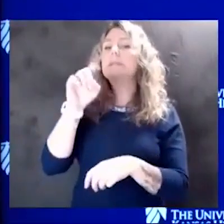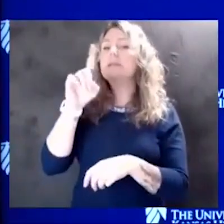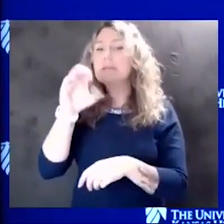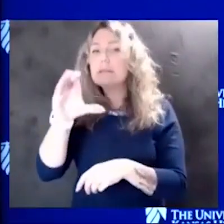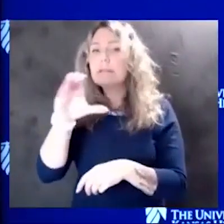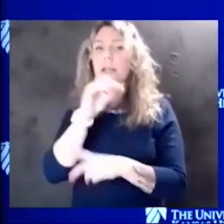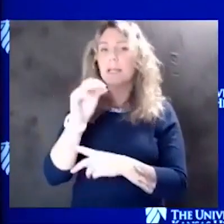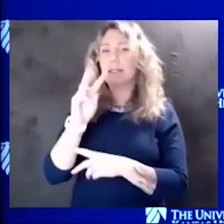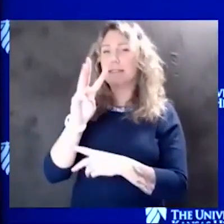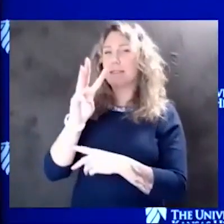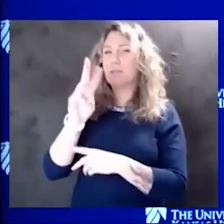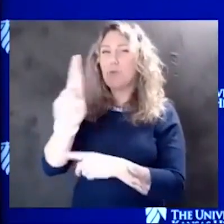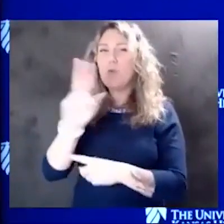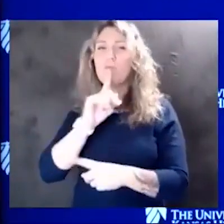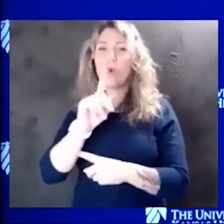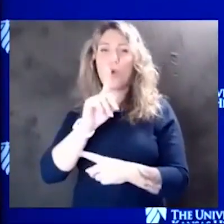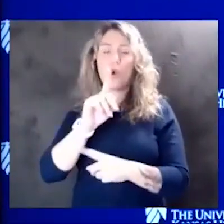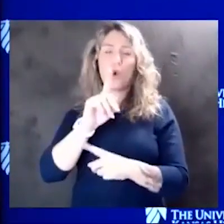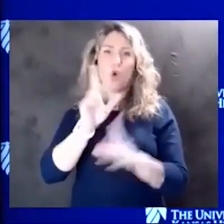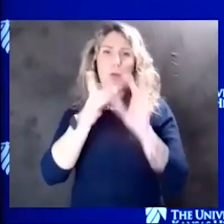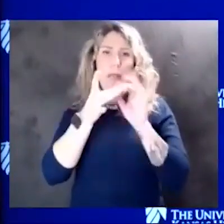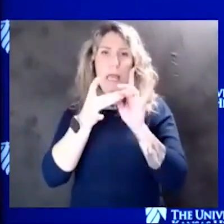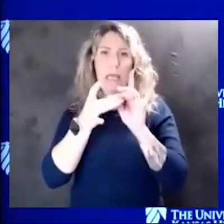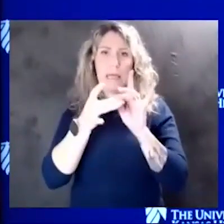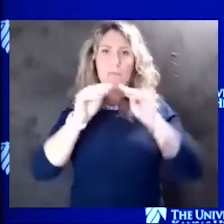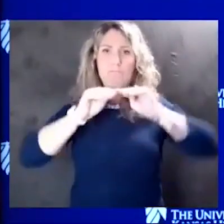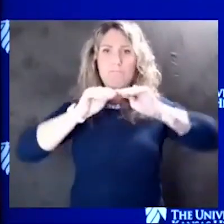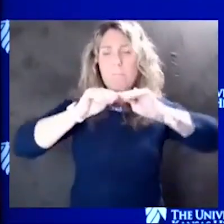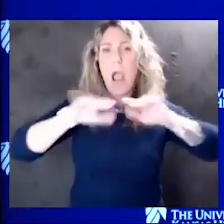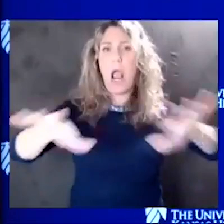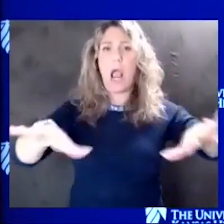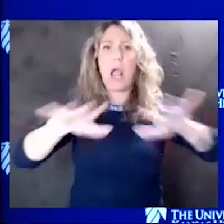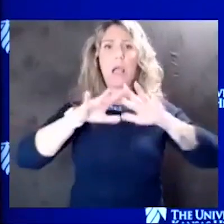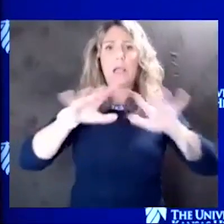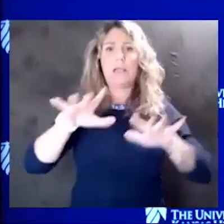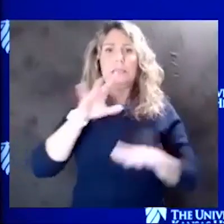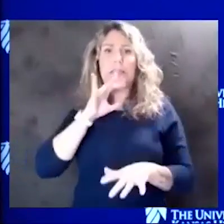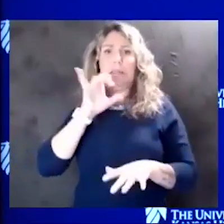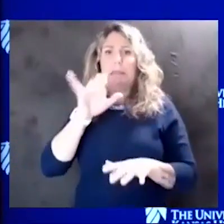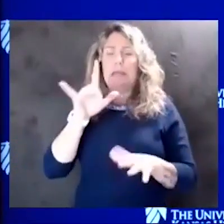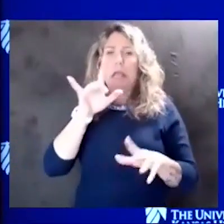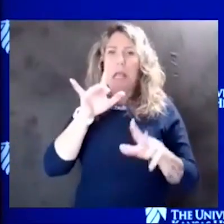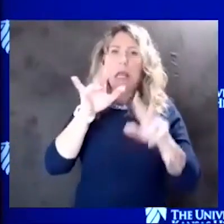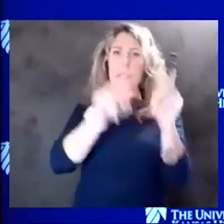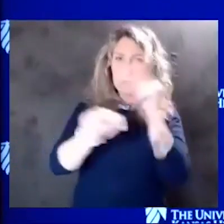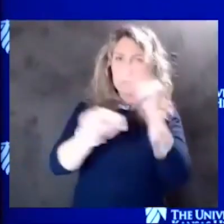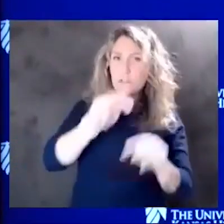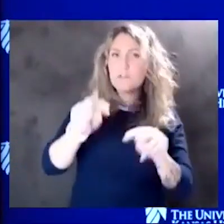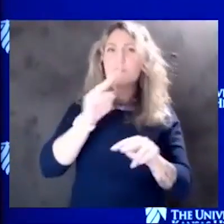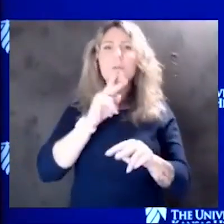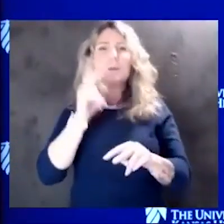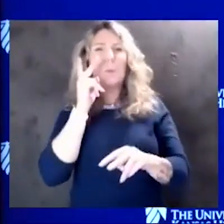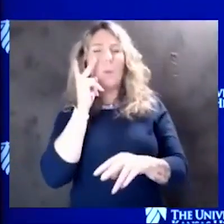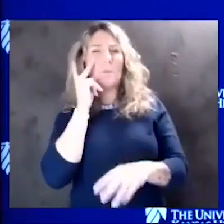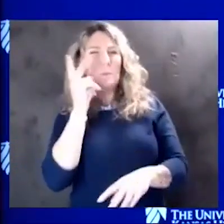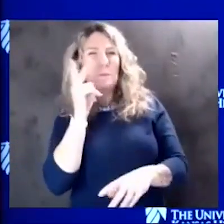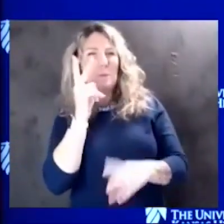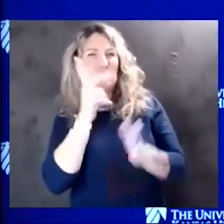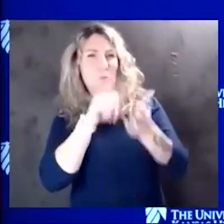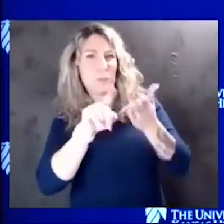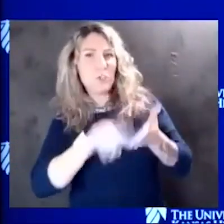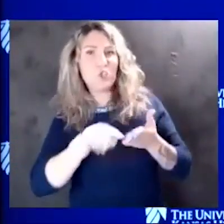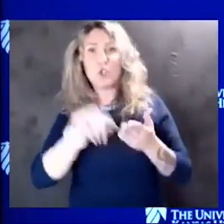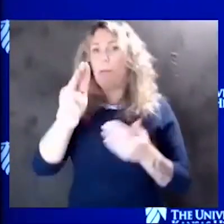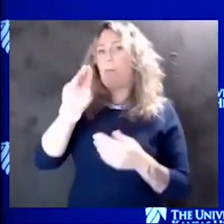about that outbreak, that retrospective or observational study looking at Provincetown, Massachusetts, where they then use that to